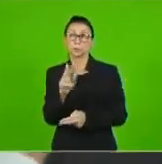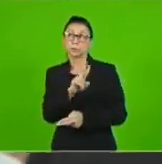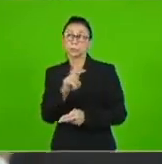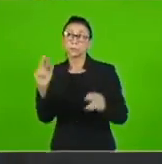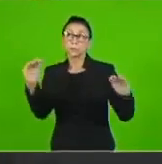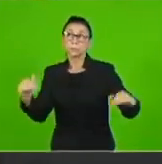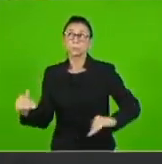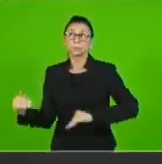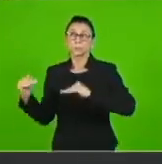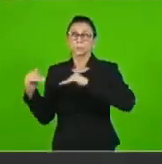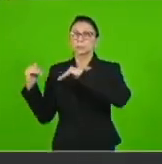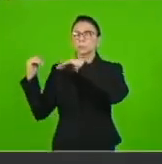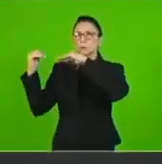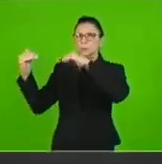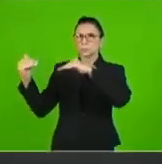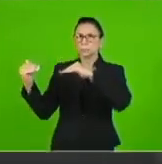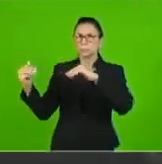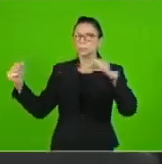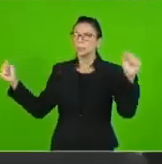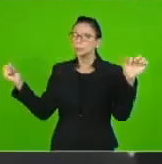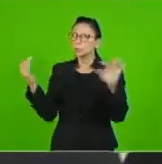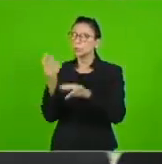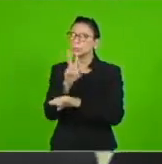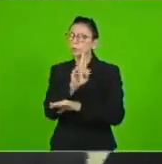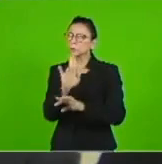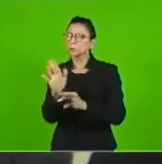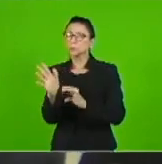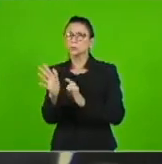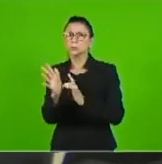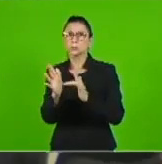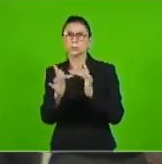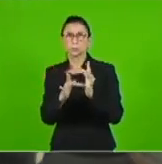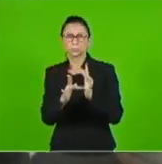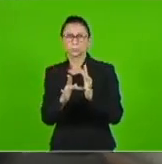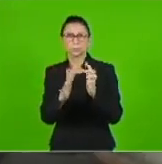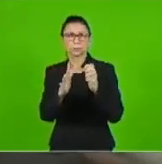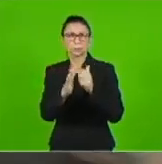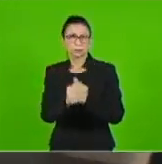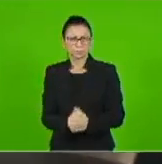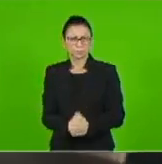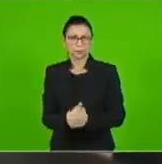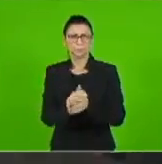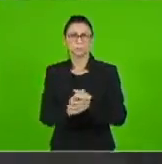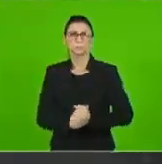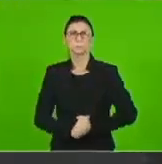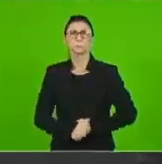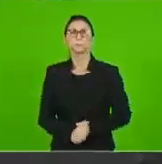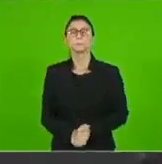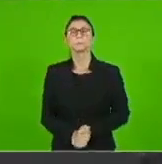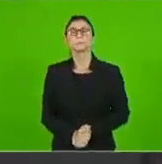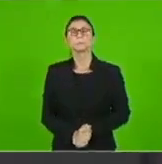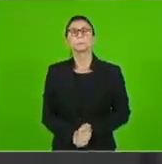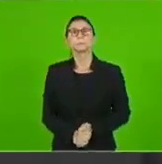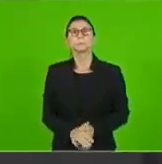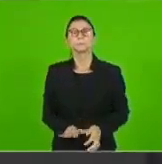and that your name may be glorified for the glory of Jesus. Amen.